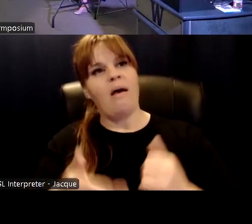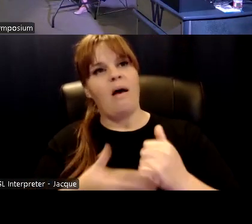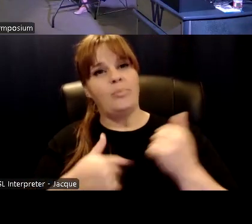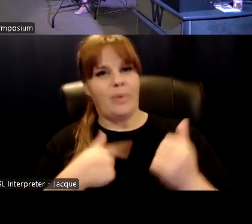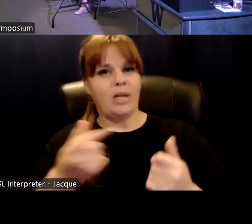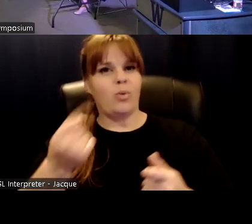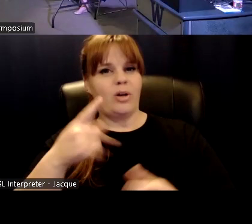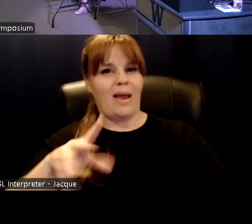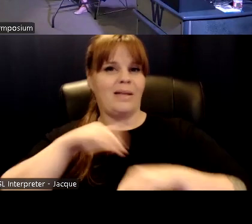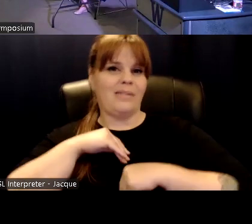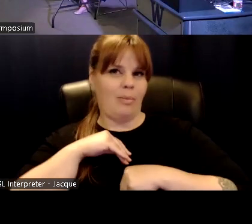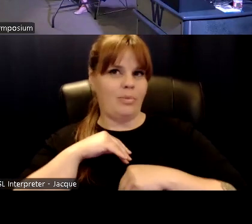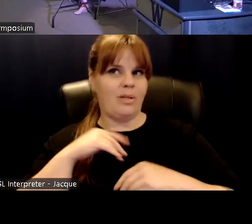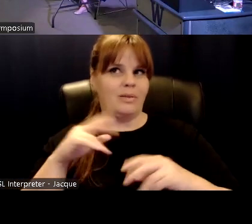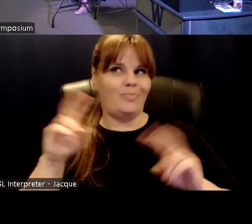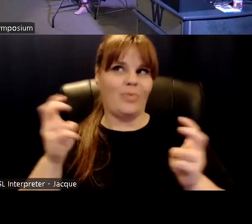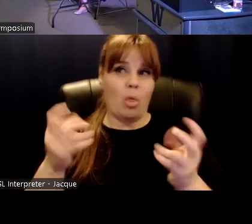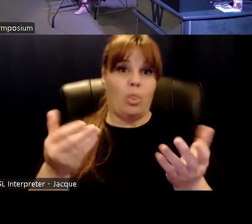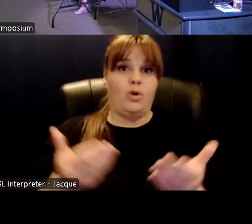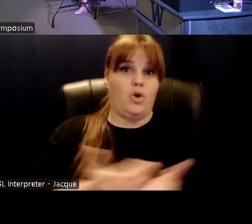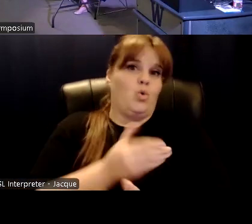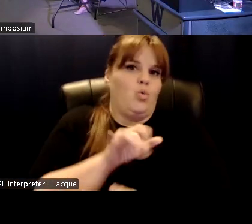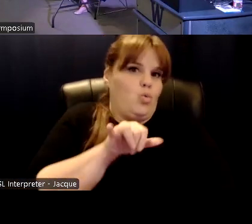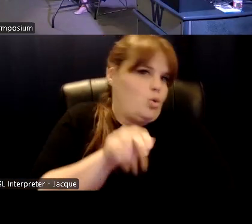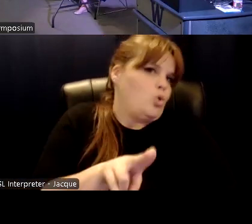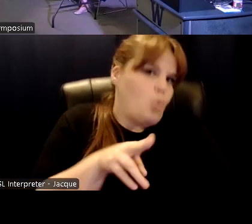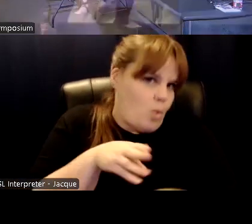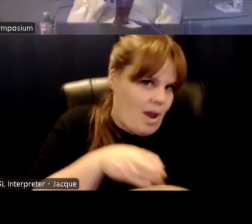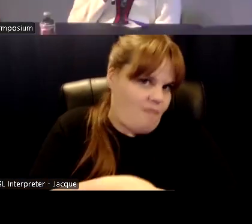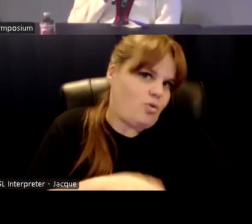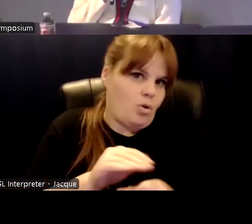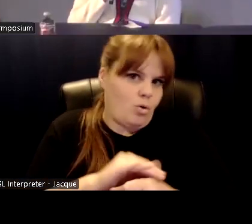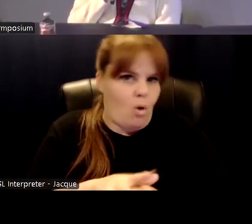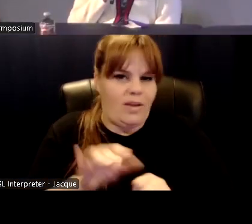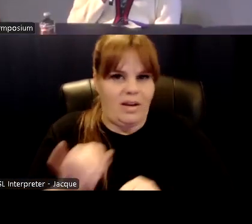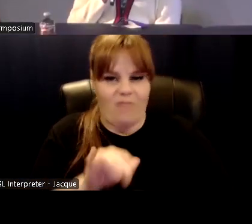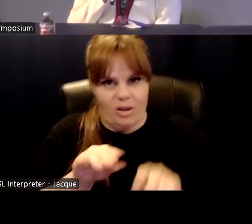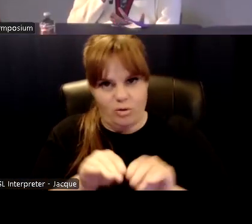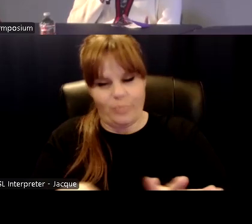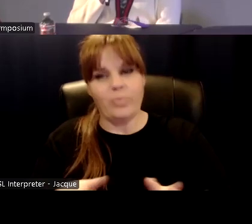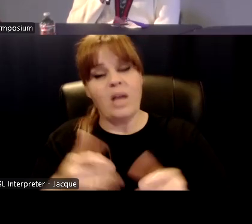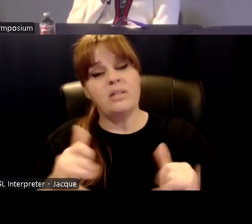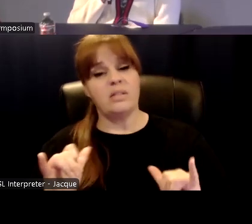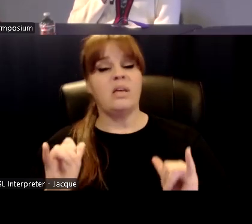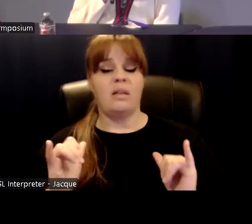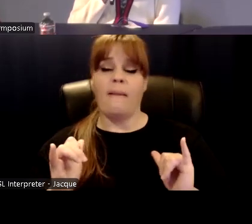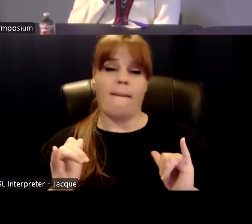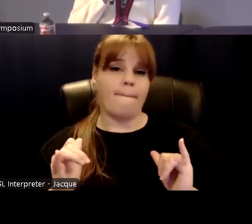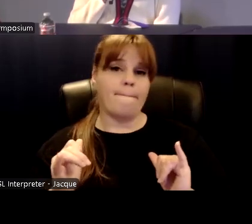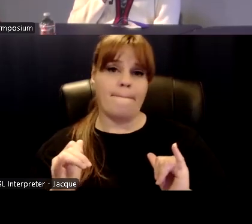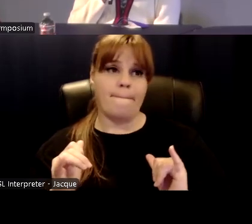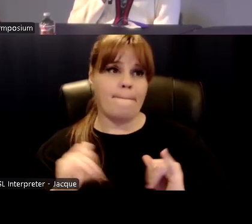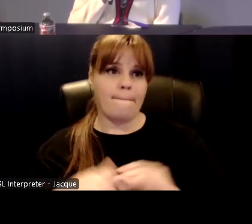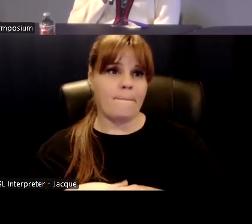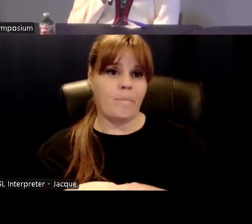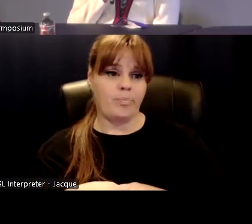kind of the new you post-COVID infection and still trying to reach to achieve all of the functional goals that you have, but